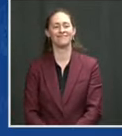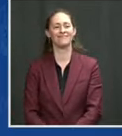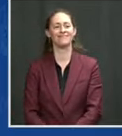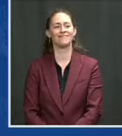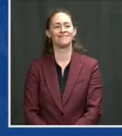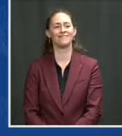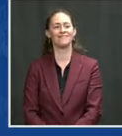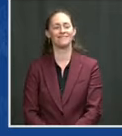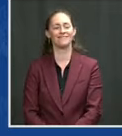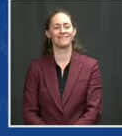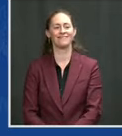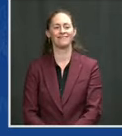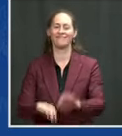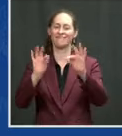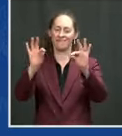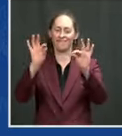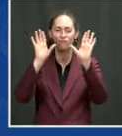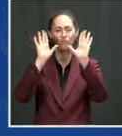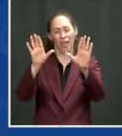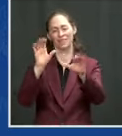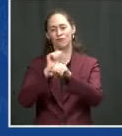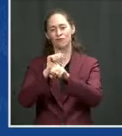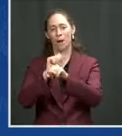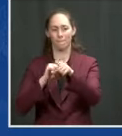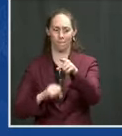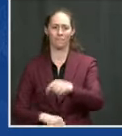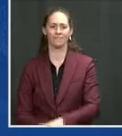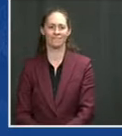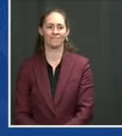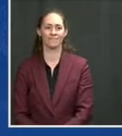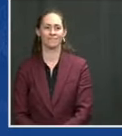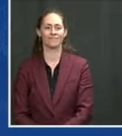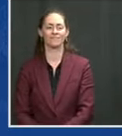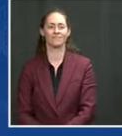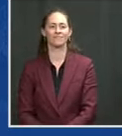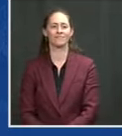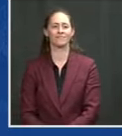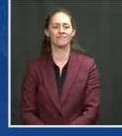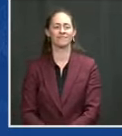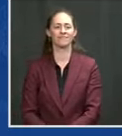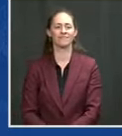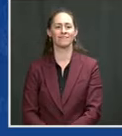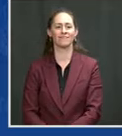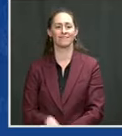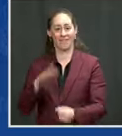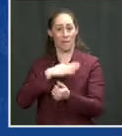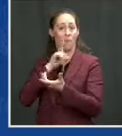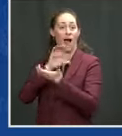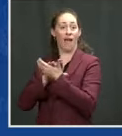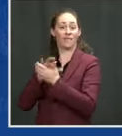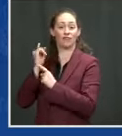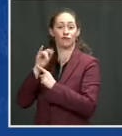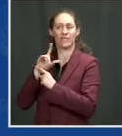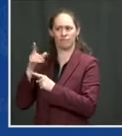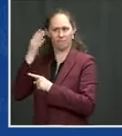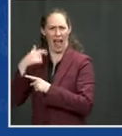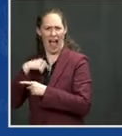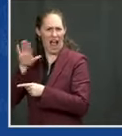I know, you know, Jill, I'm Jill's husband, been out to Navajo Nation now on three occasions.